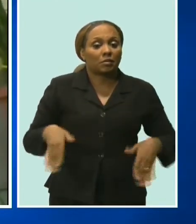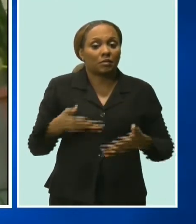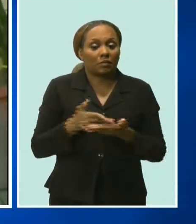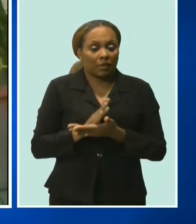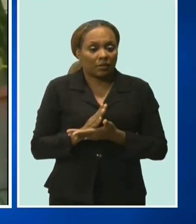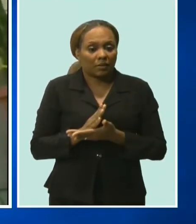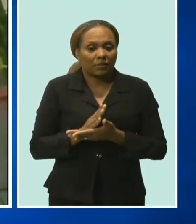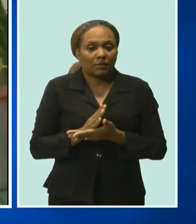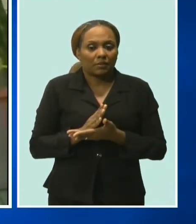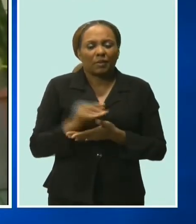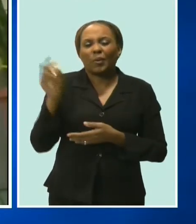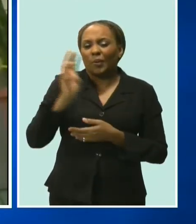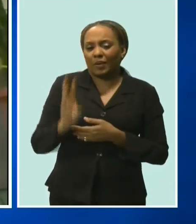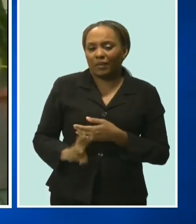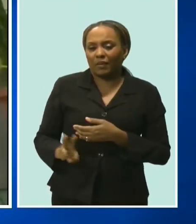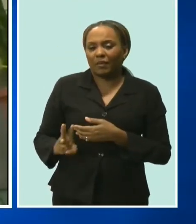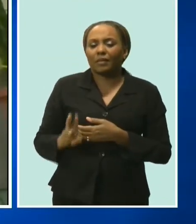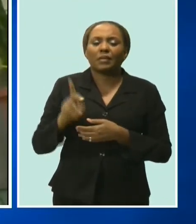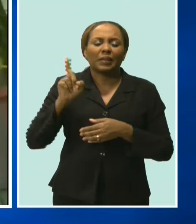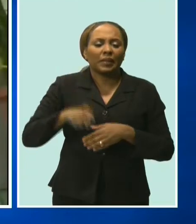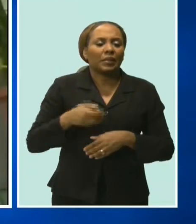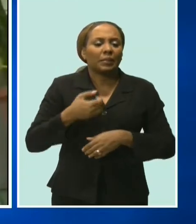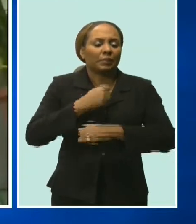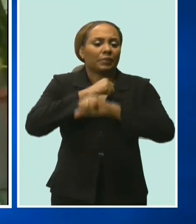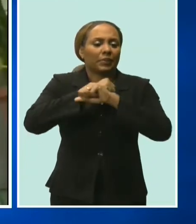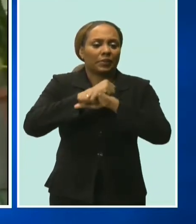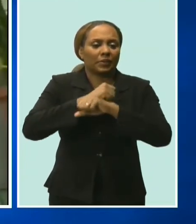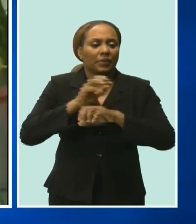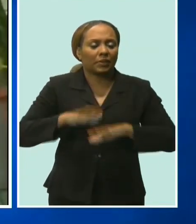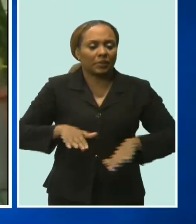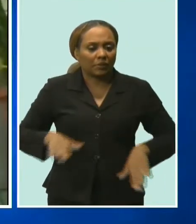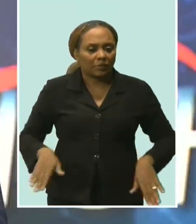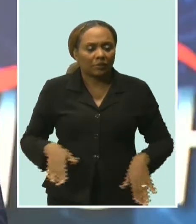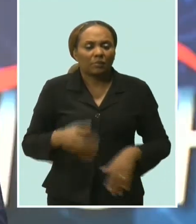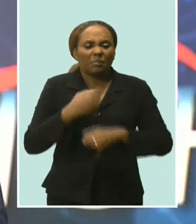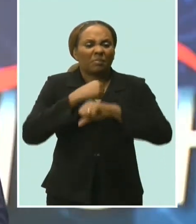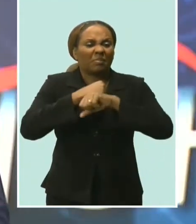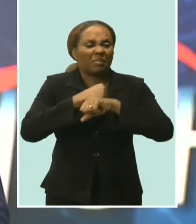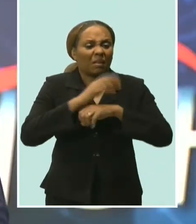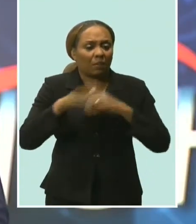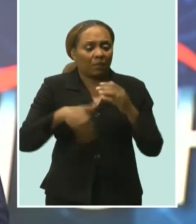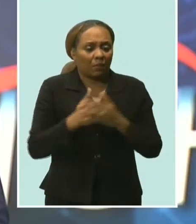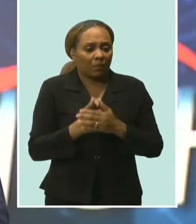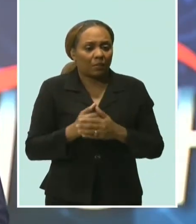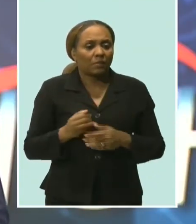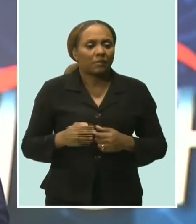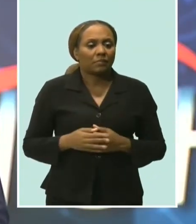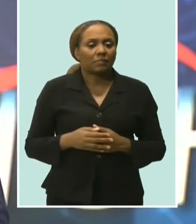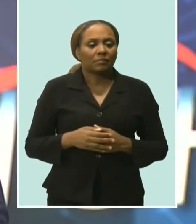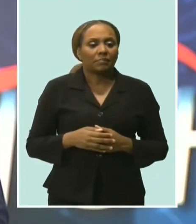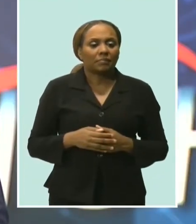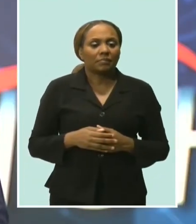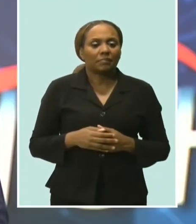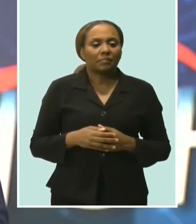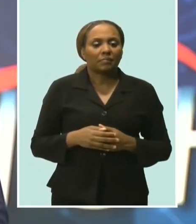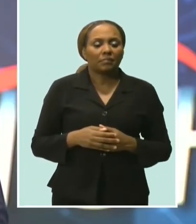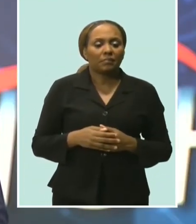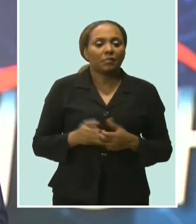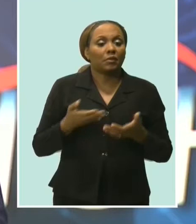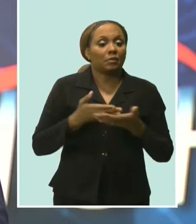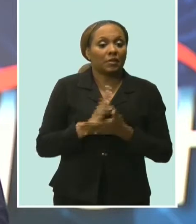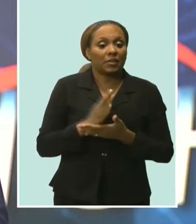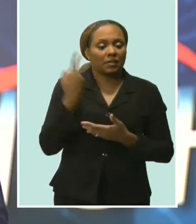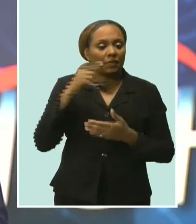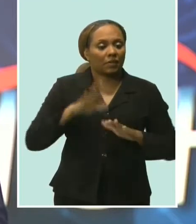countries have to take steps to protect people from harm. Mrs. Marshall Harris adds the Convention of the Rights